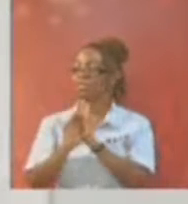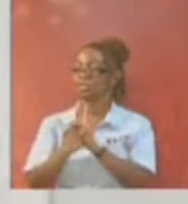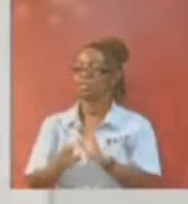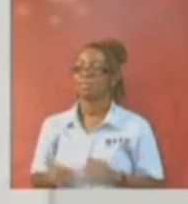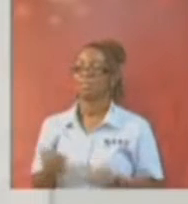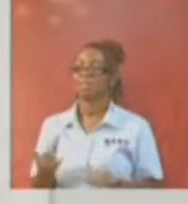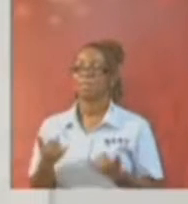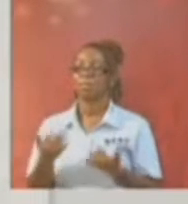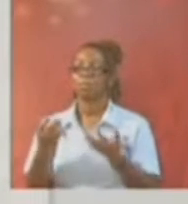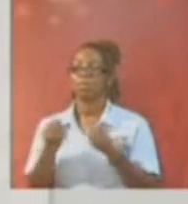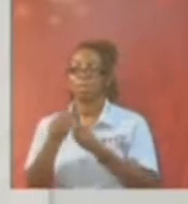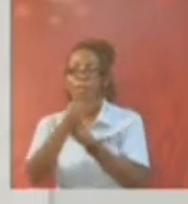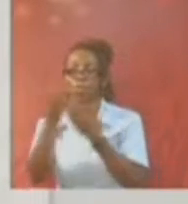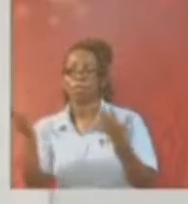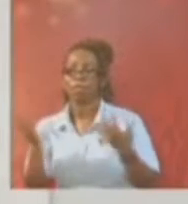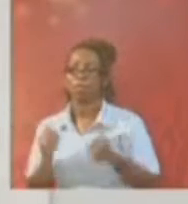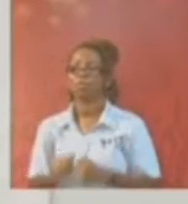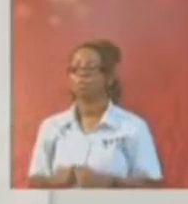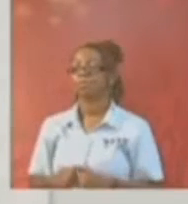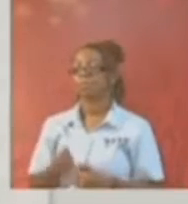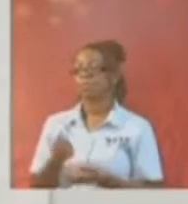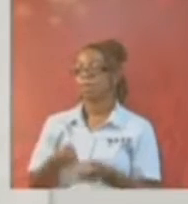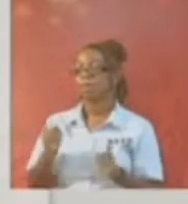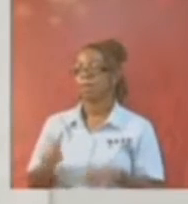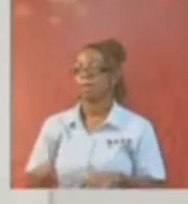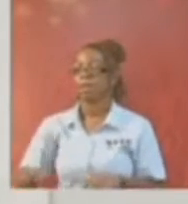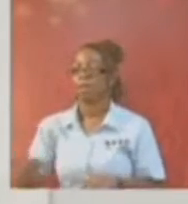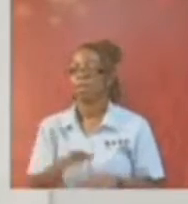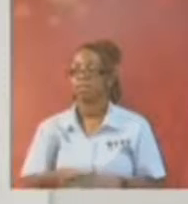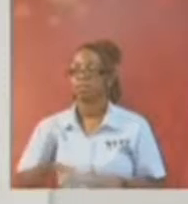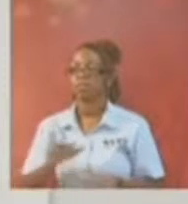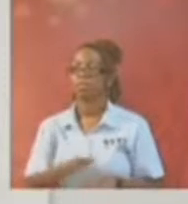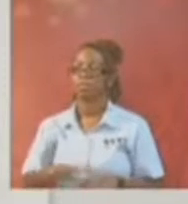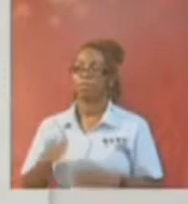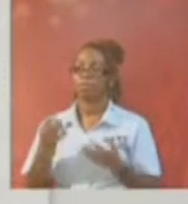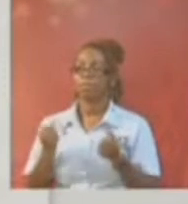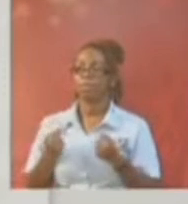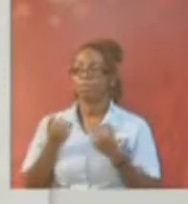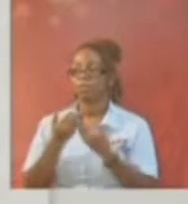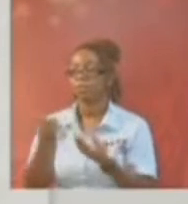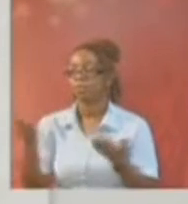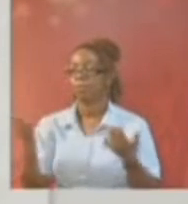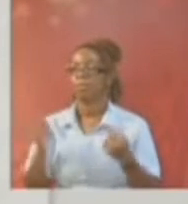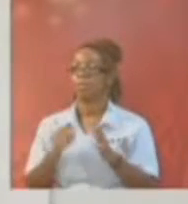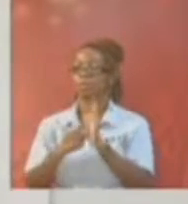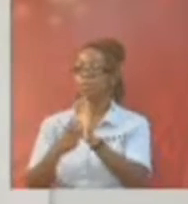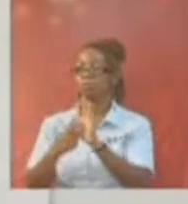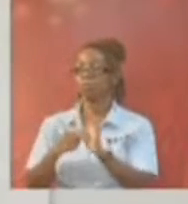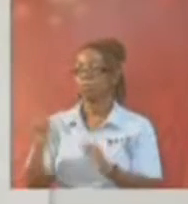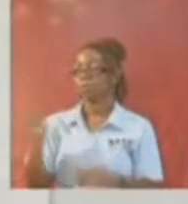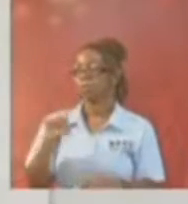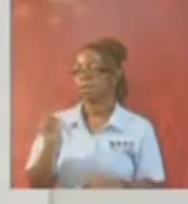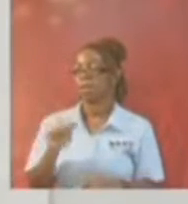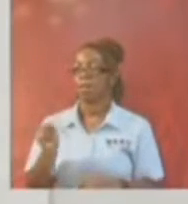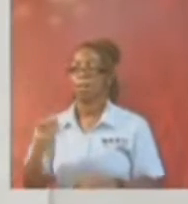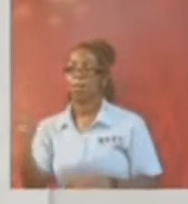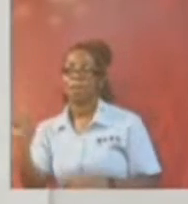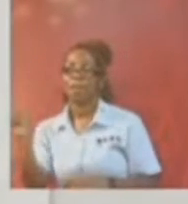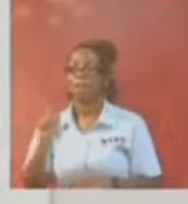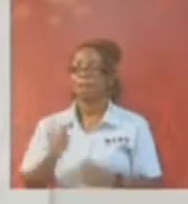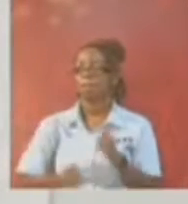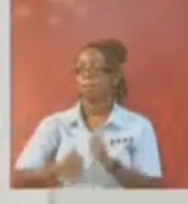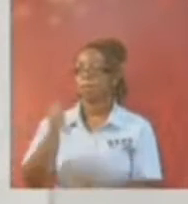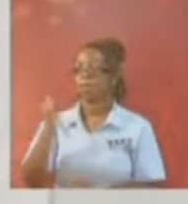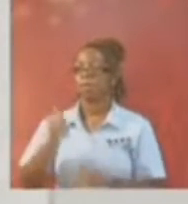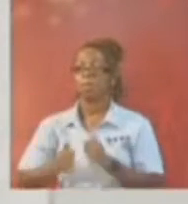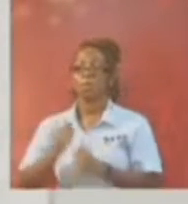is taking place within the context of St. George East, and to highlight those areas that would be considered by us to be kind of